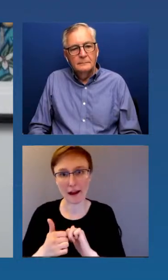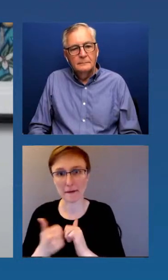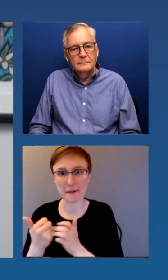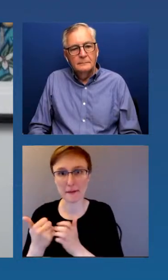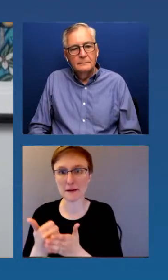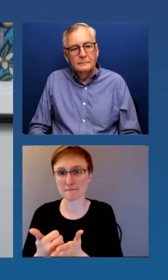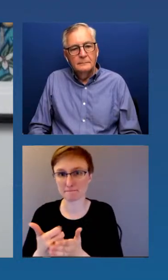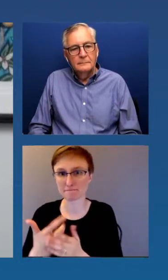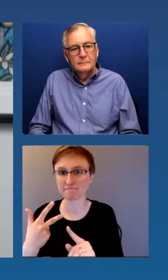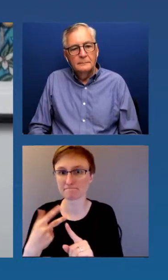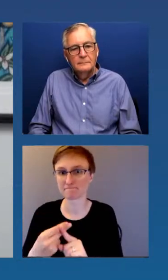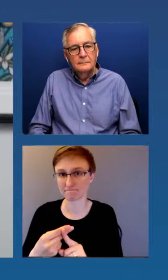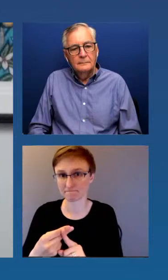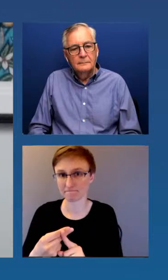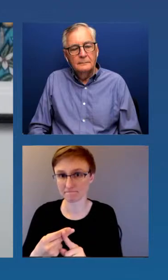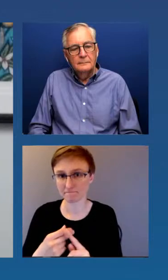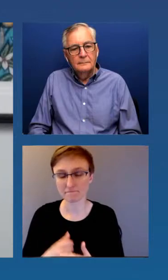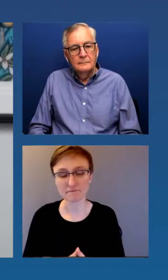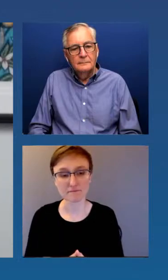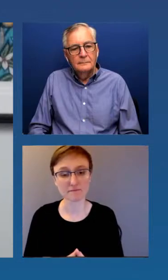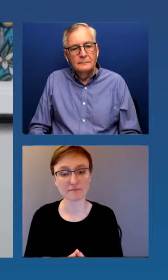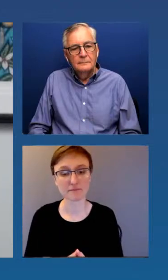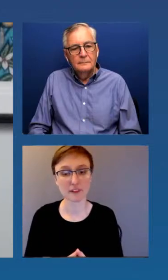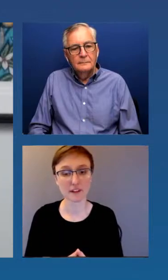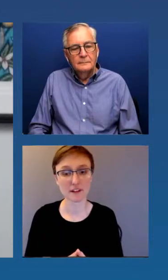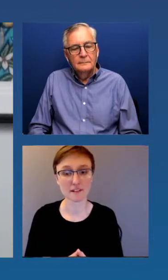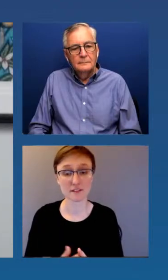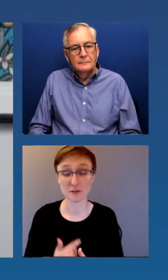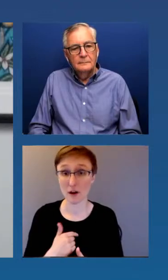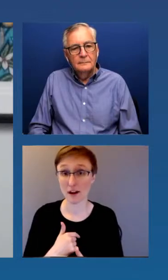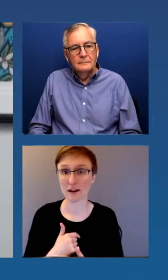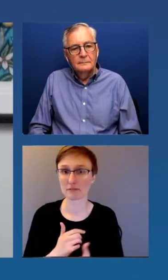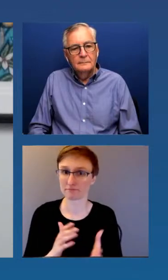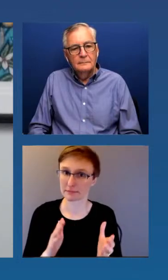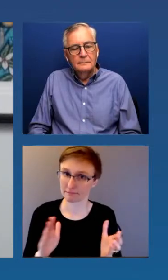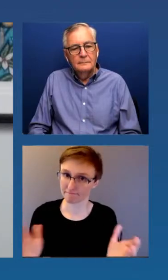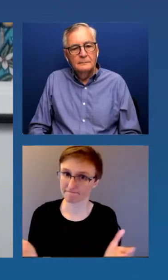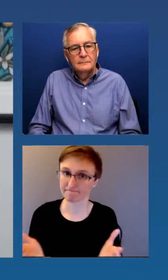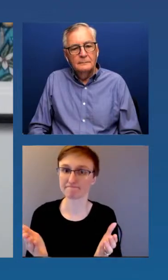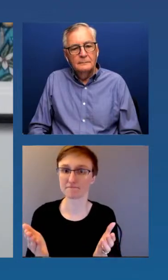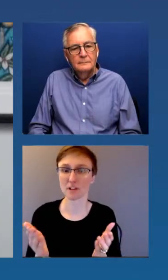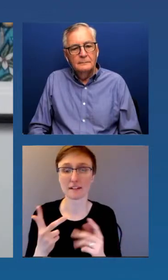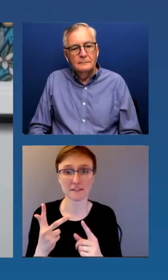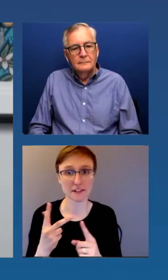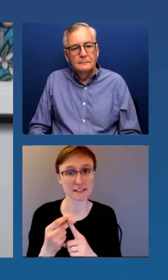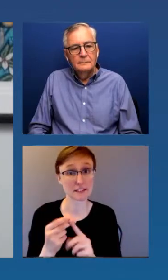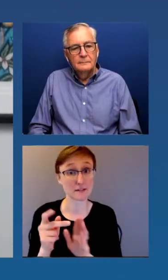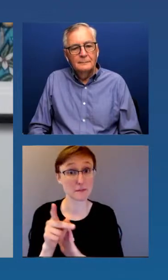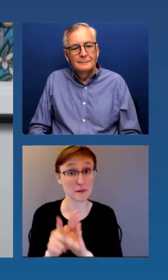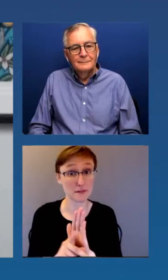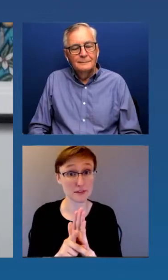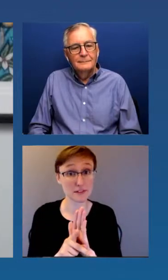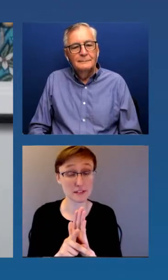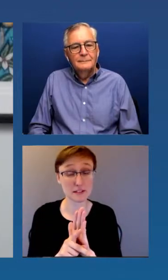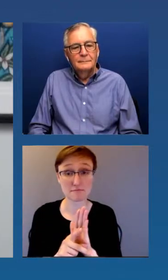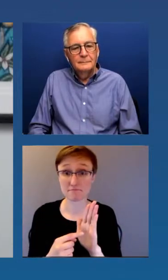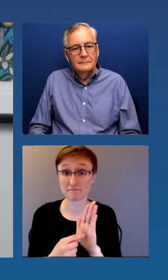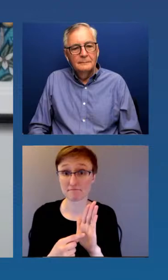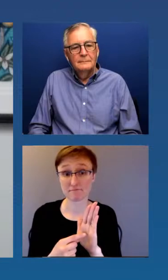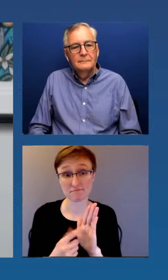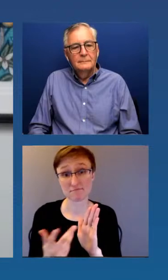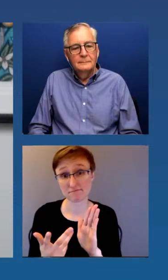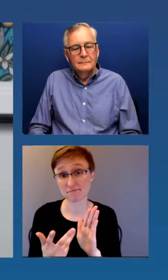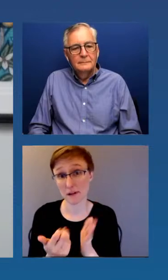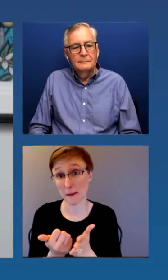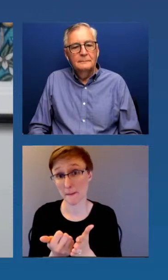I do strongly recommend that the vaccination policies really, again, are another way to decrease